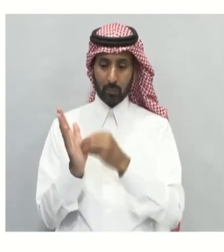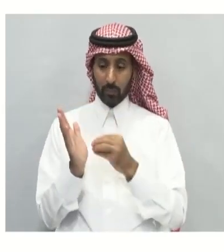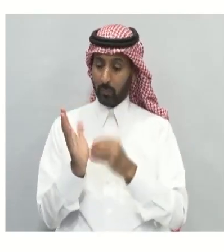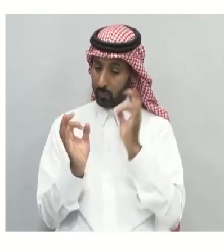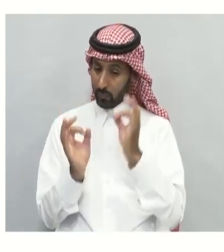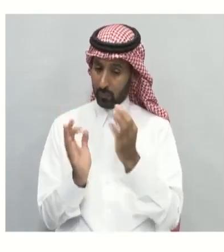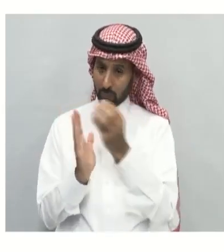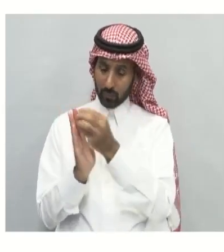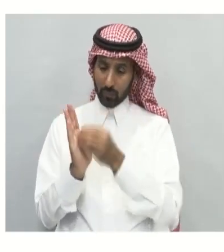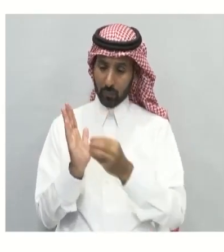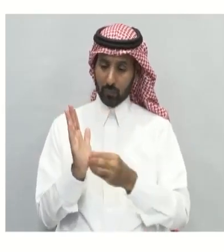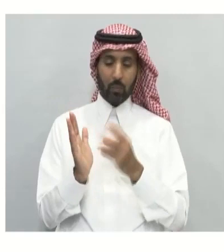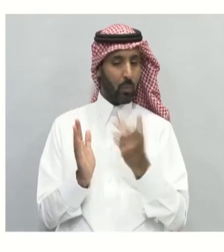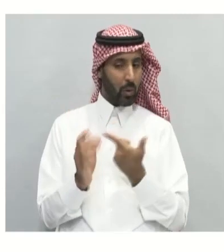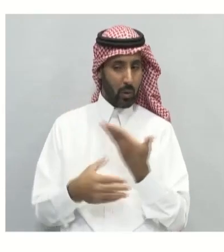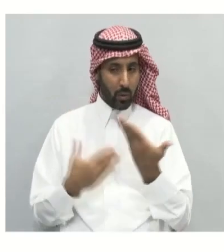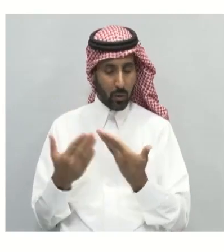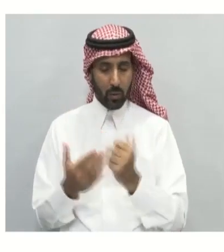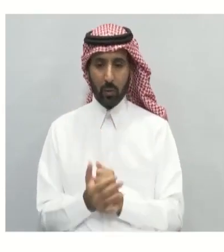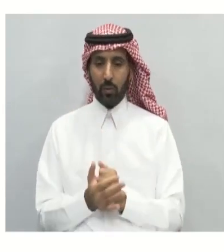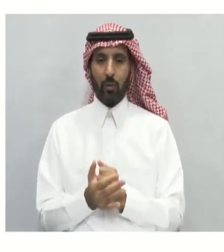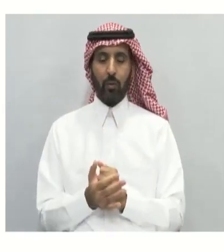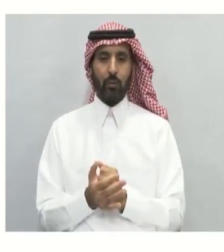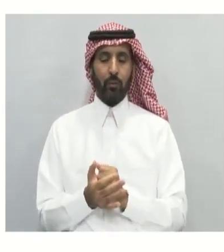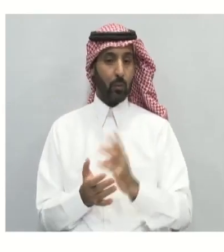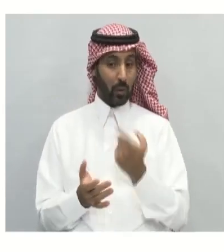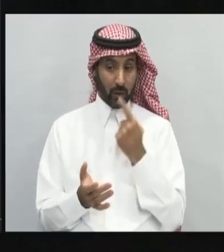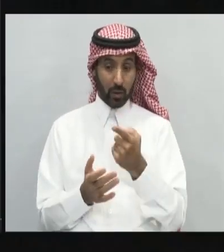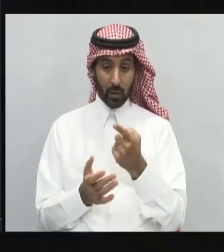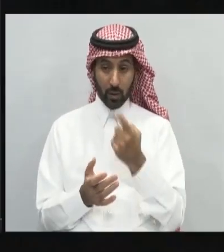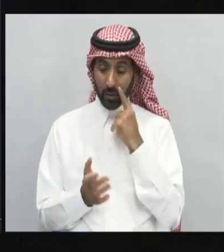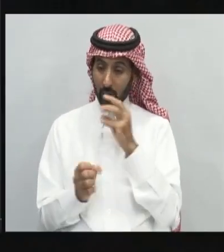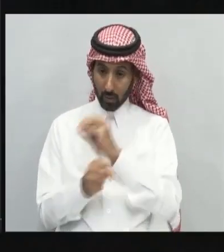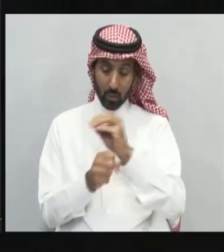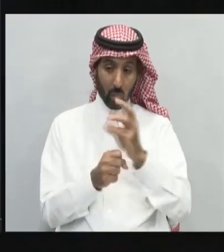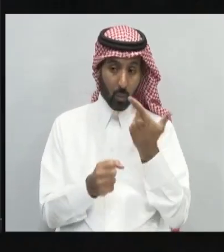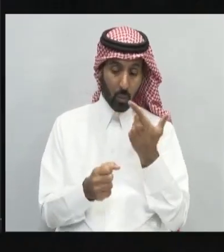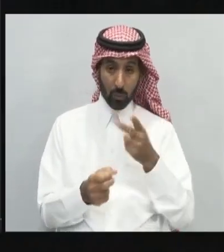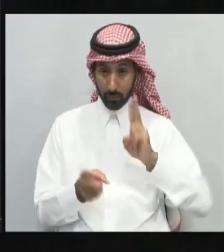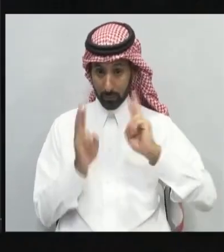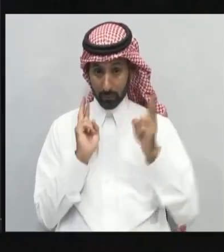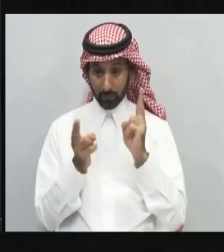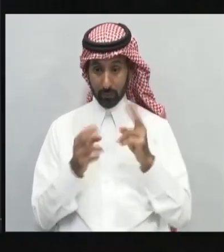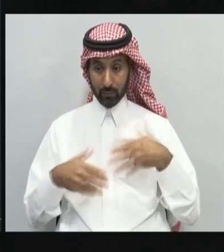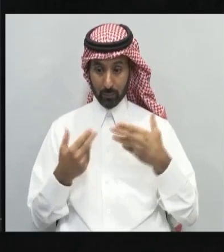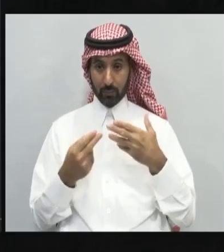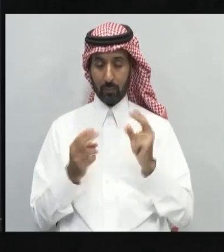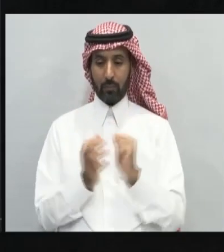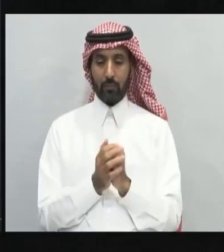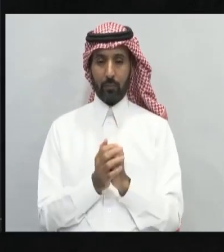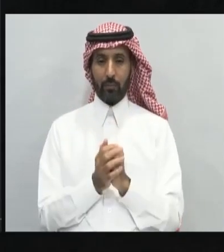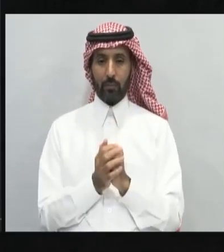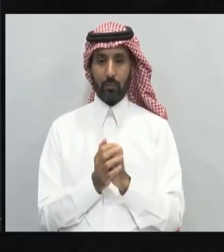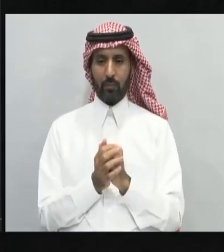will introduce the event. What happened? Are you reporting a party, celebration, or it